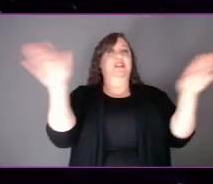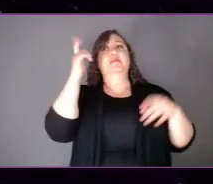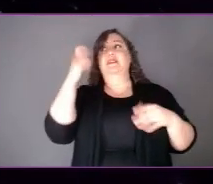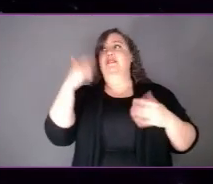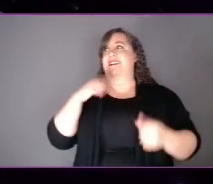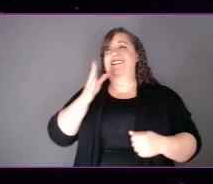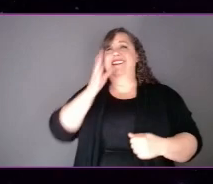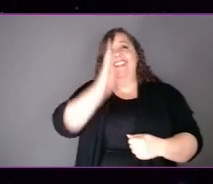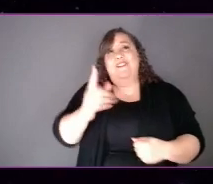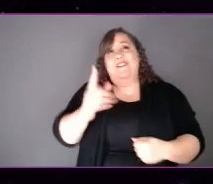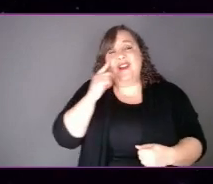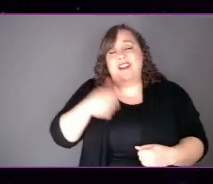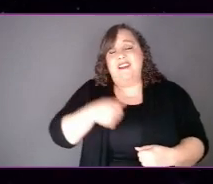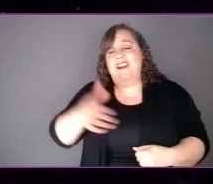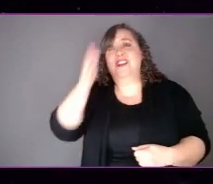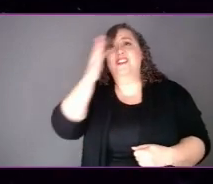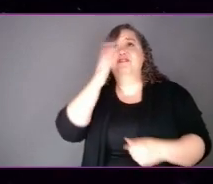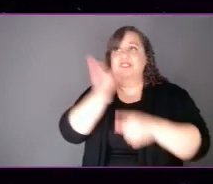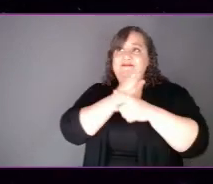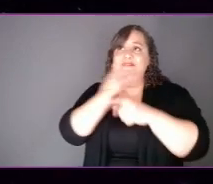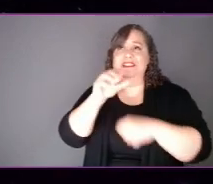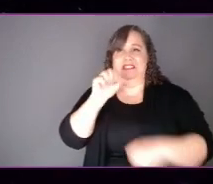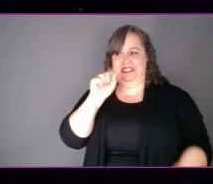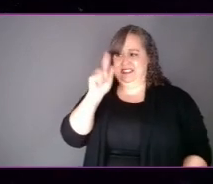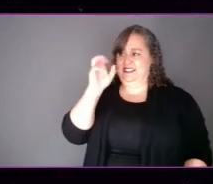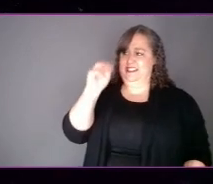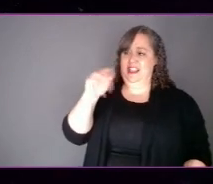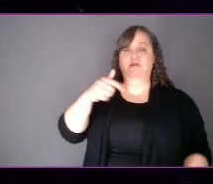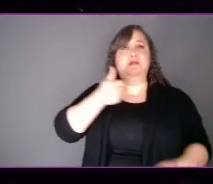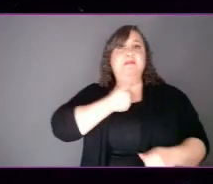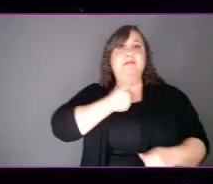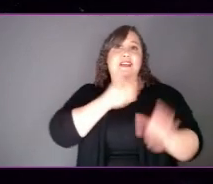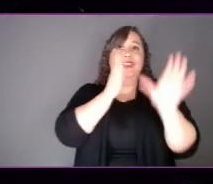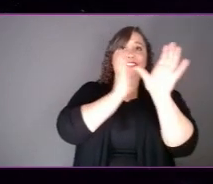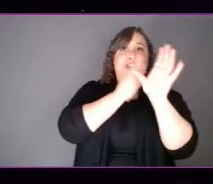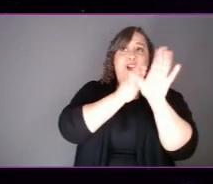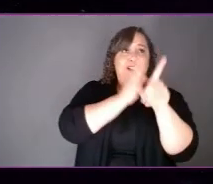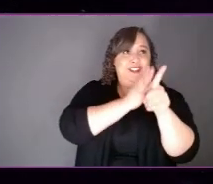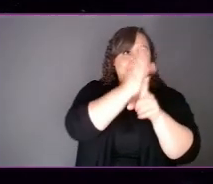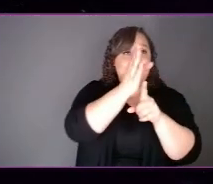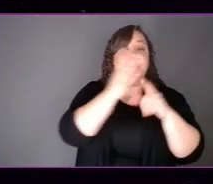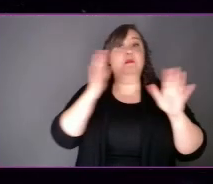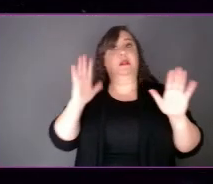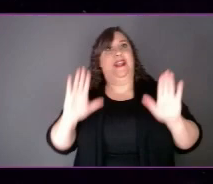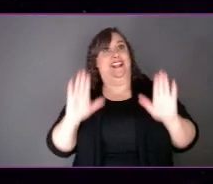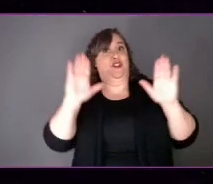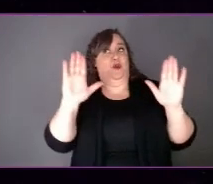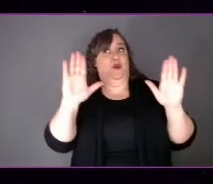being a psychology major. So it's been great because, I mean, here we are, right? So